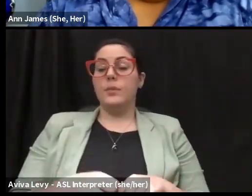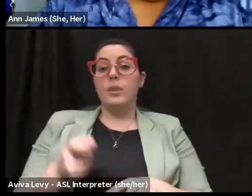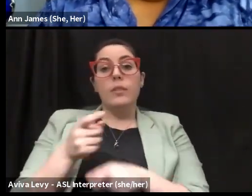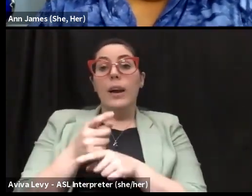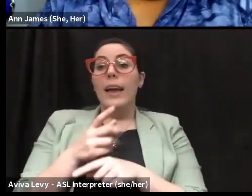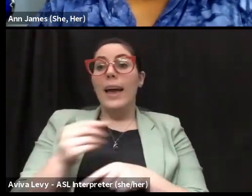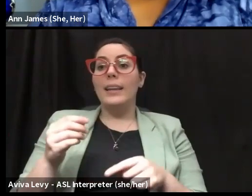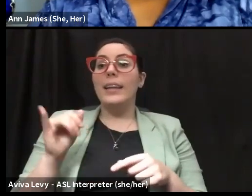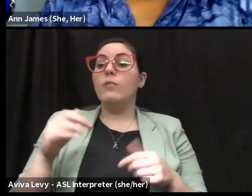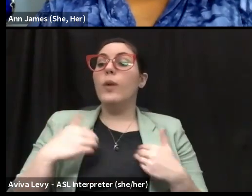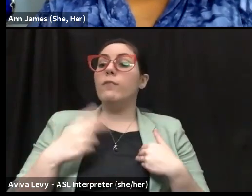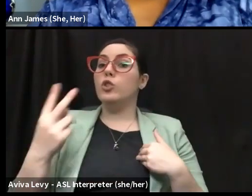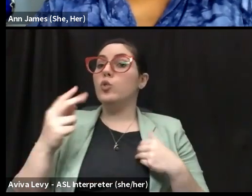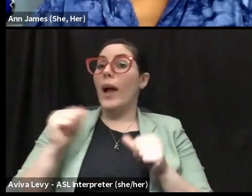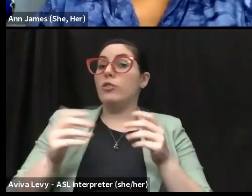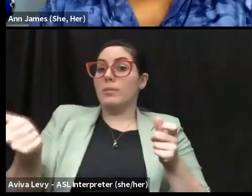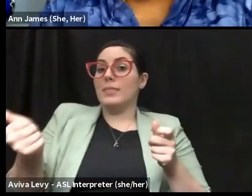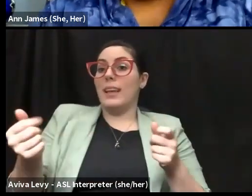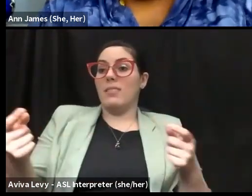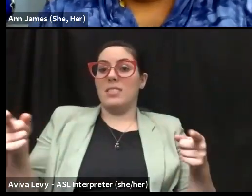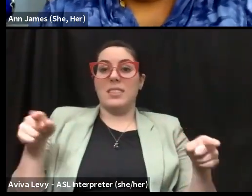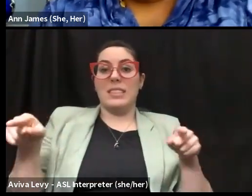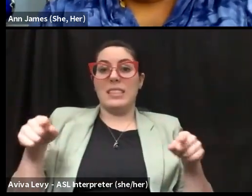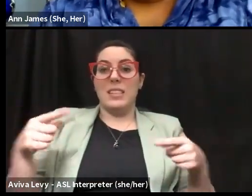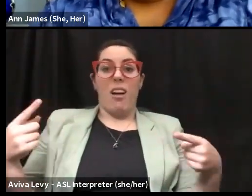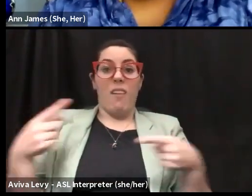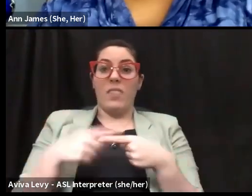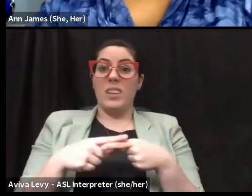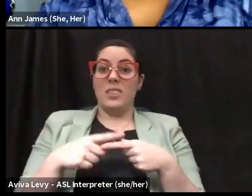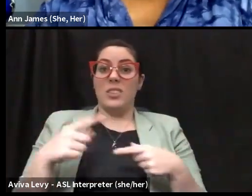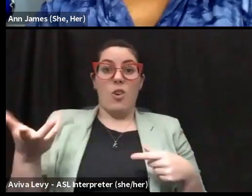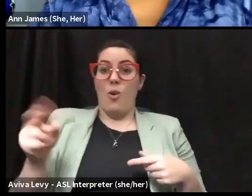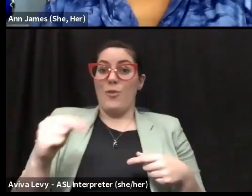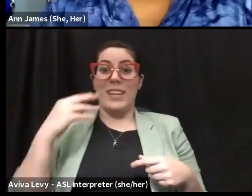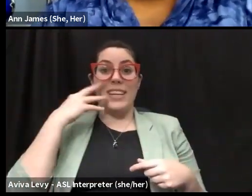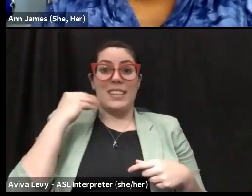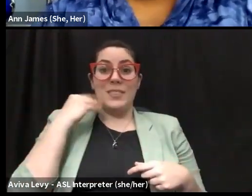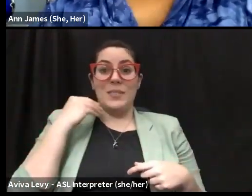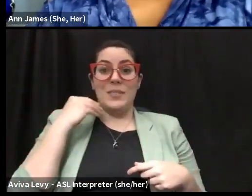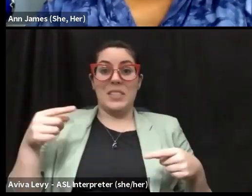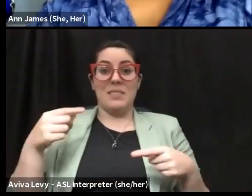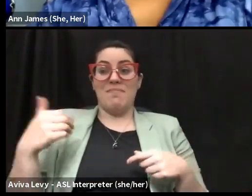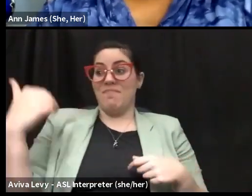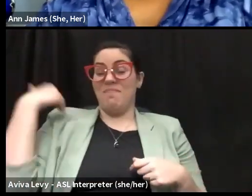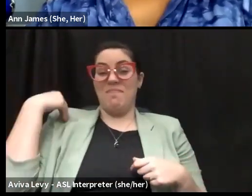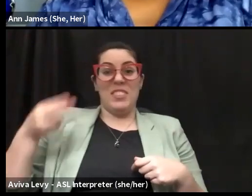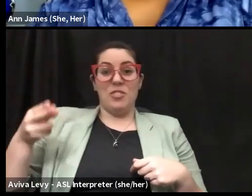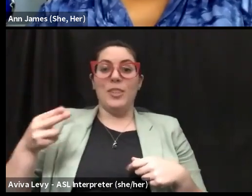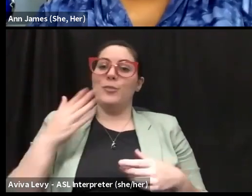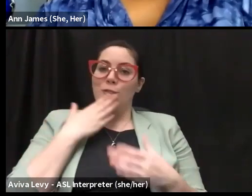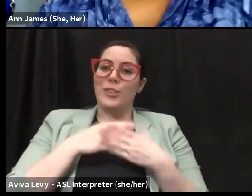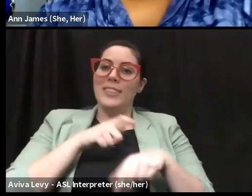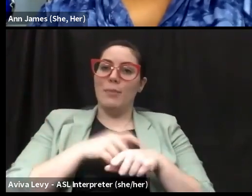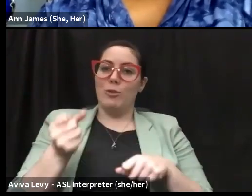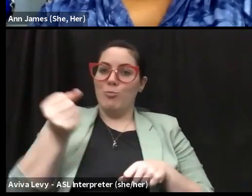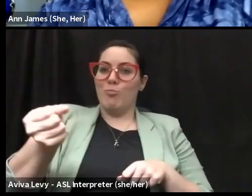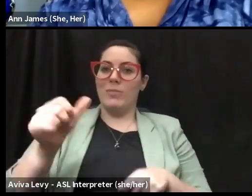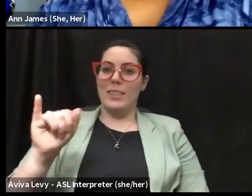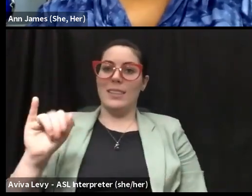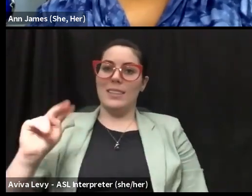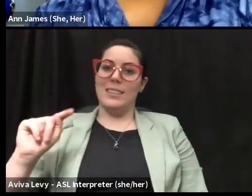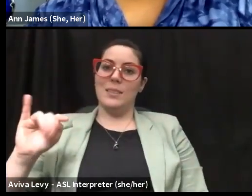kind of personal history or conflict, that's a great time to bring in an intimacy director. If you're working with a company